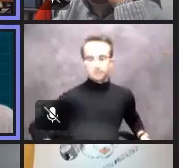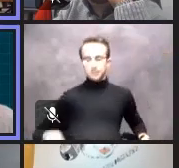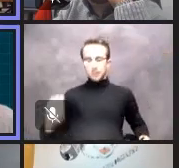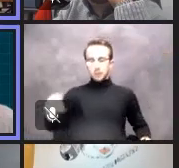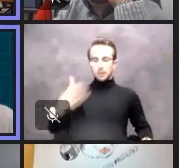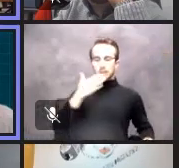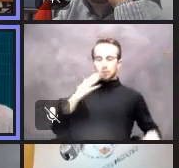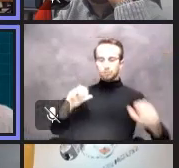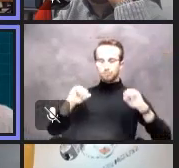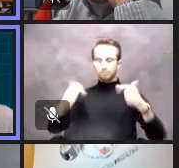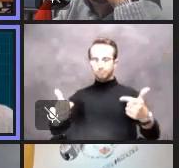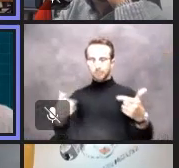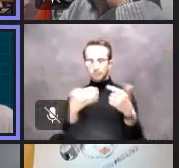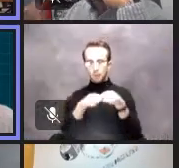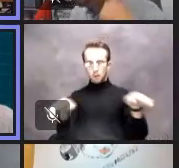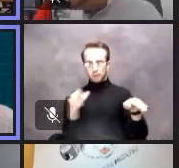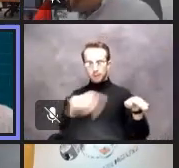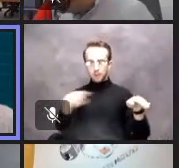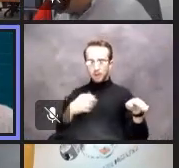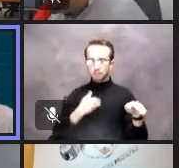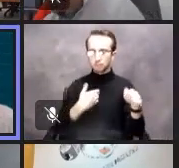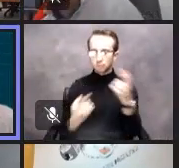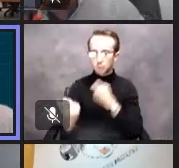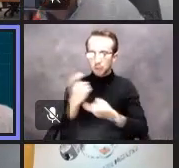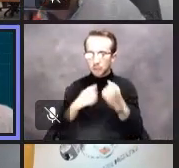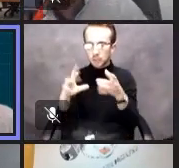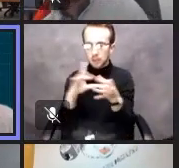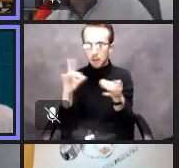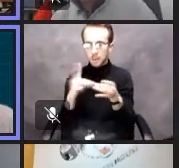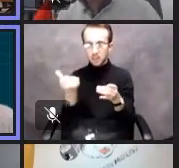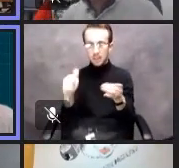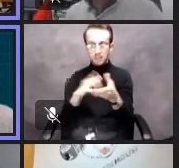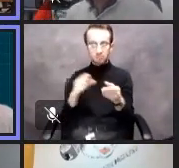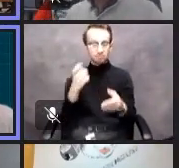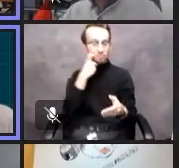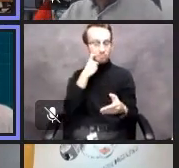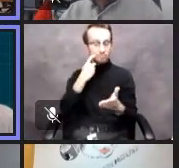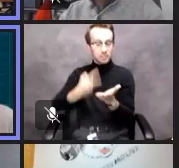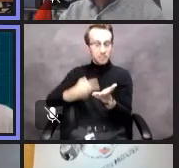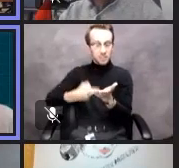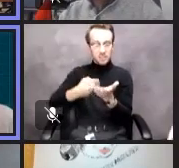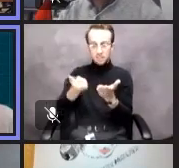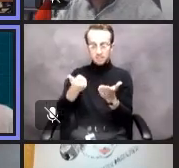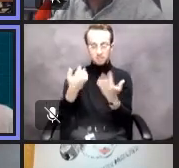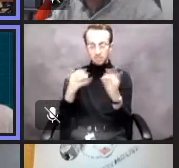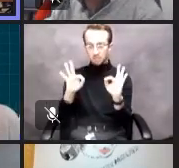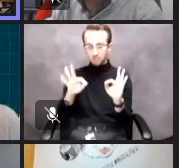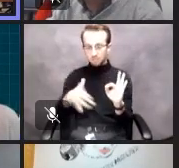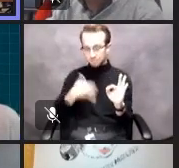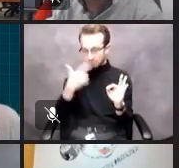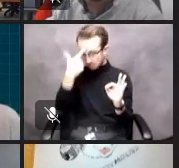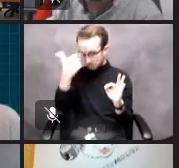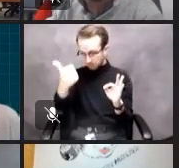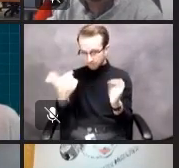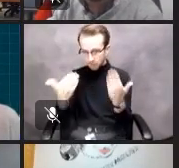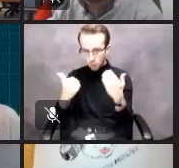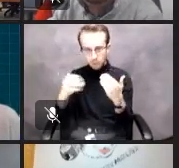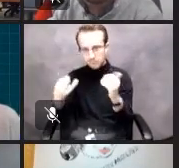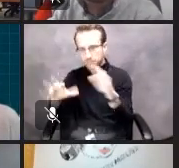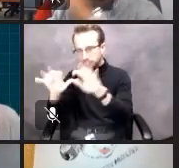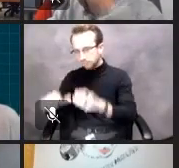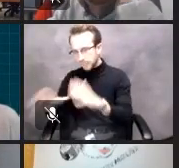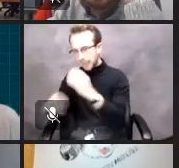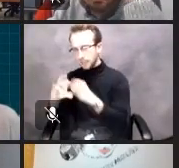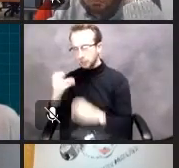like to ask a question or make a comment on something you just heard, feel free to unmute, or you could add that to the chat.